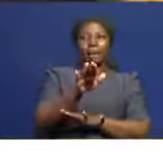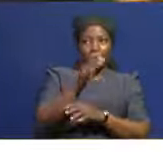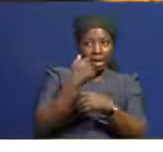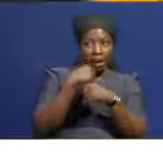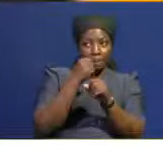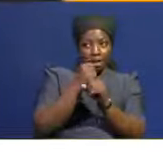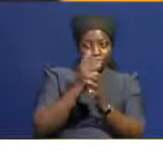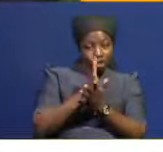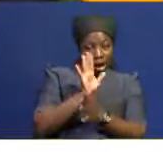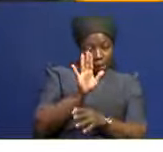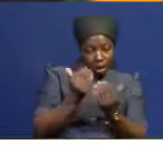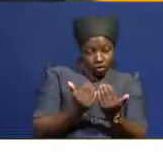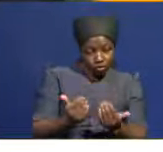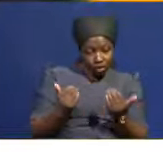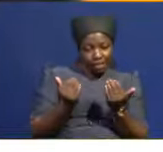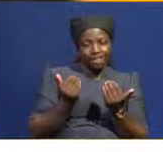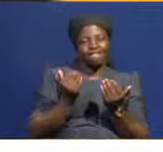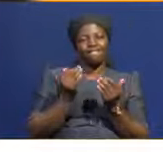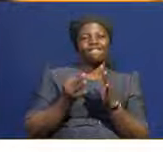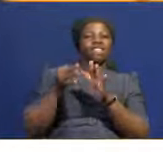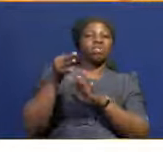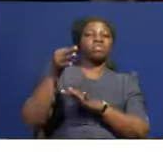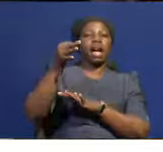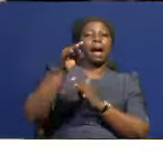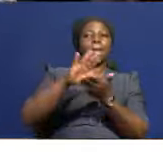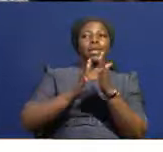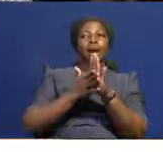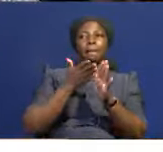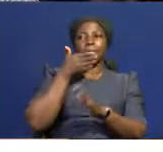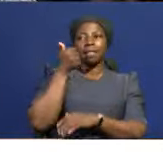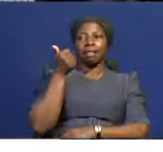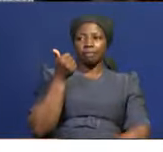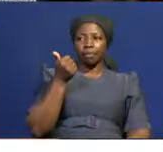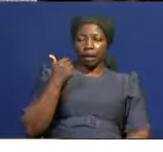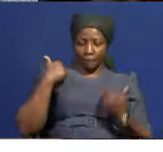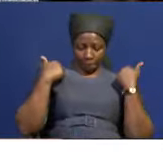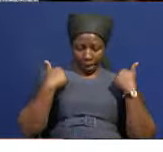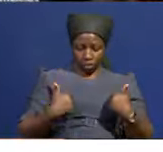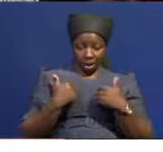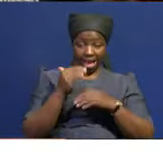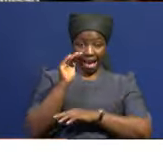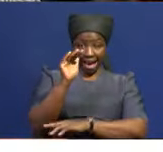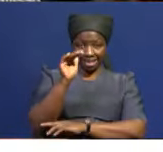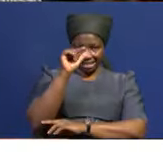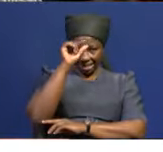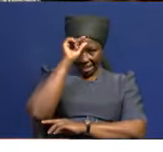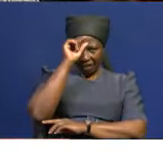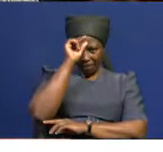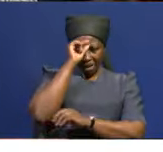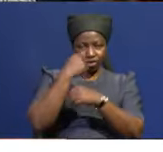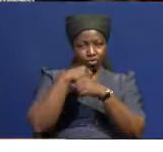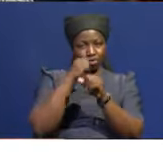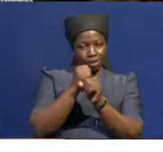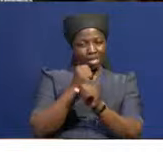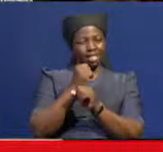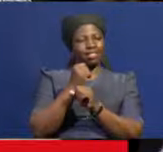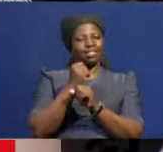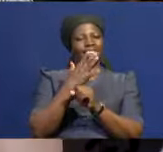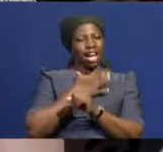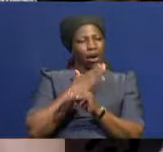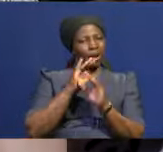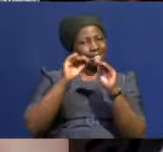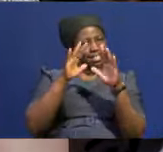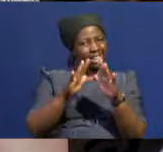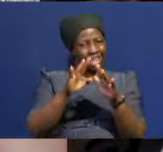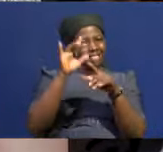shaping their children's future. I appeal to the government to strengthen our teachers' capacity